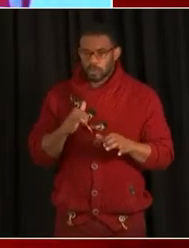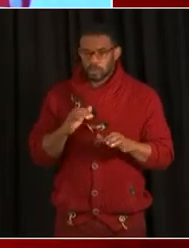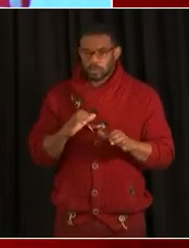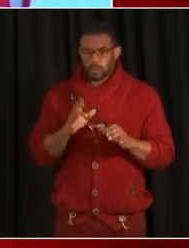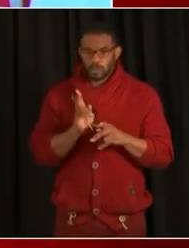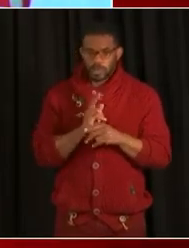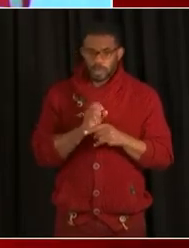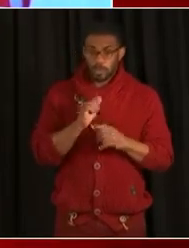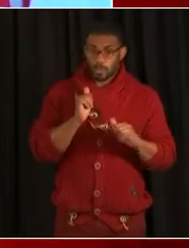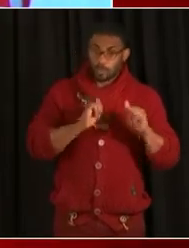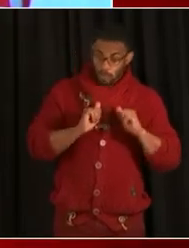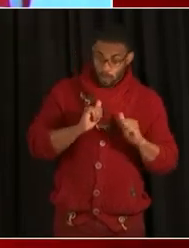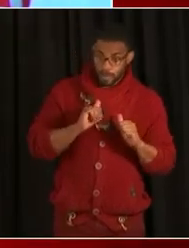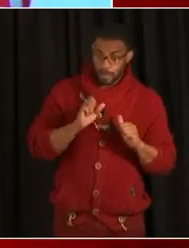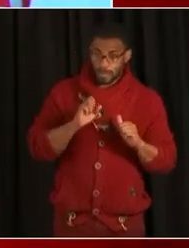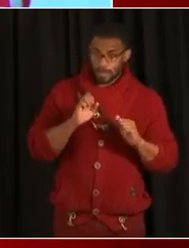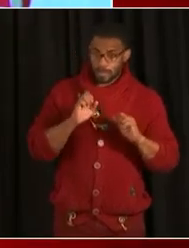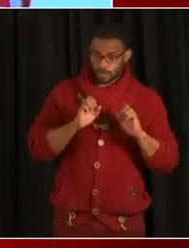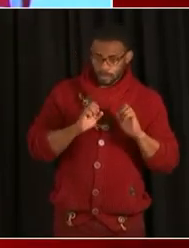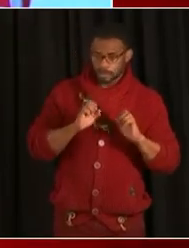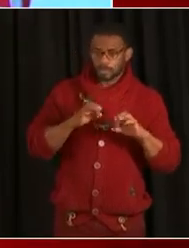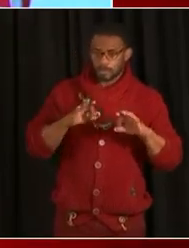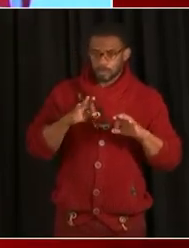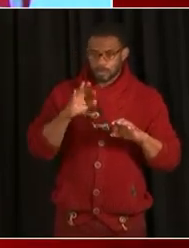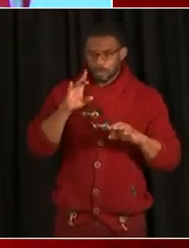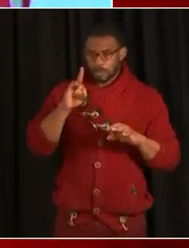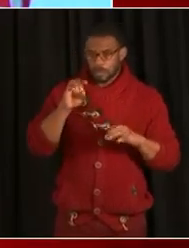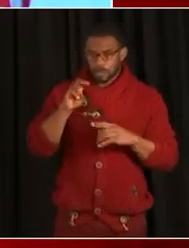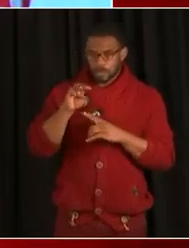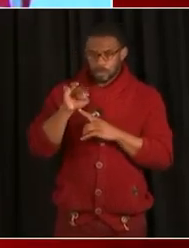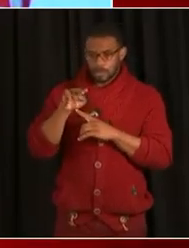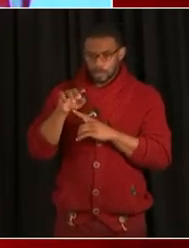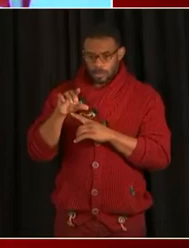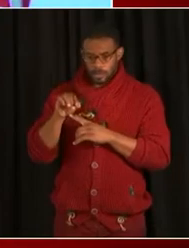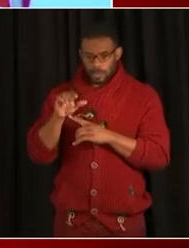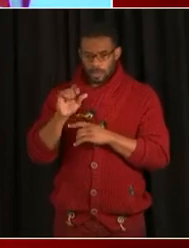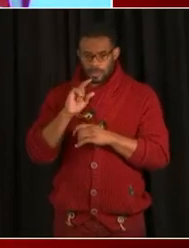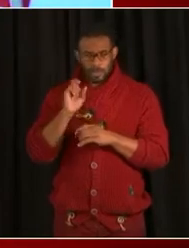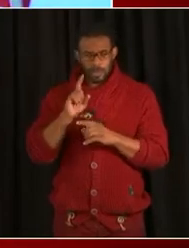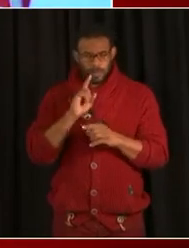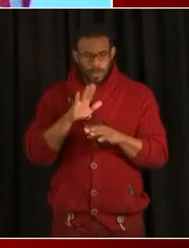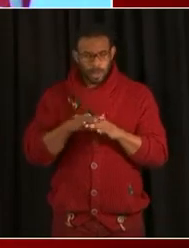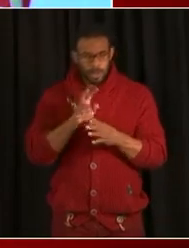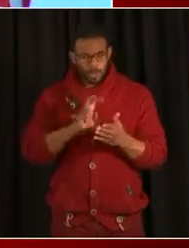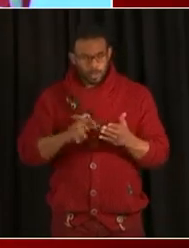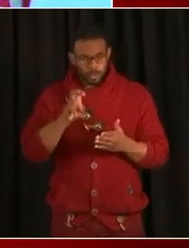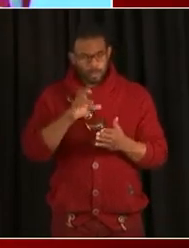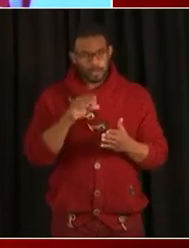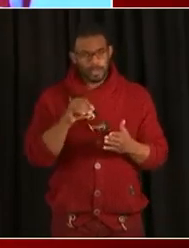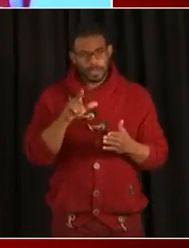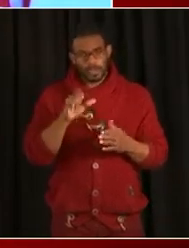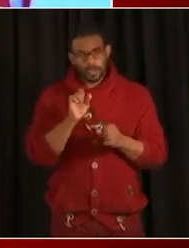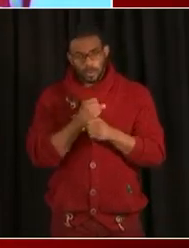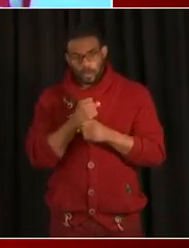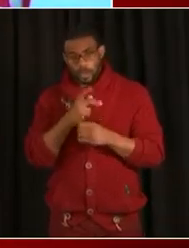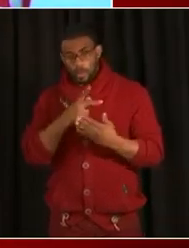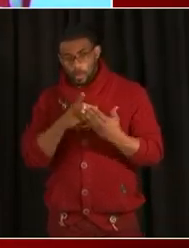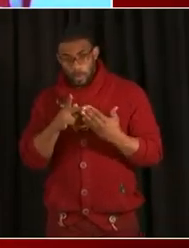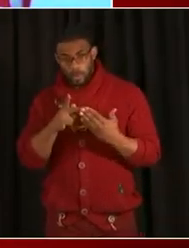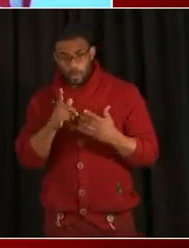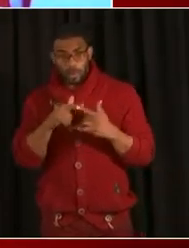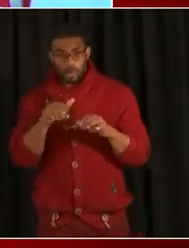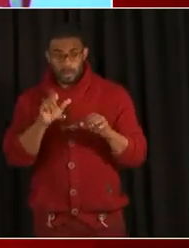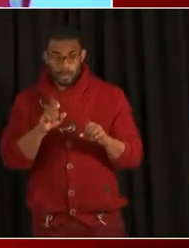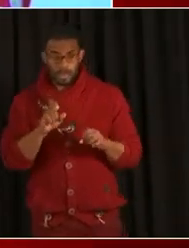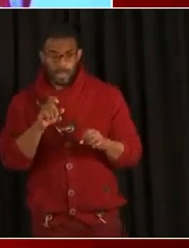the performance of the Ballet Folklorico de Mexico, which was supposed to be on tour, and instead they're creating a program